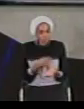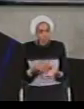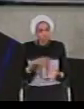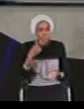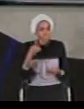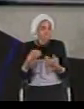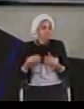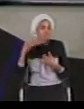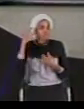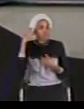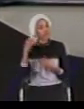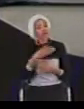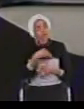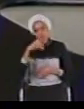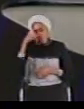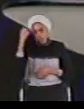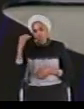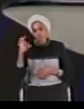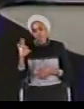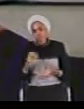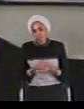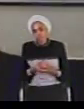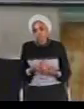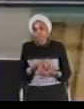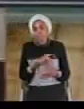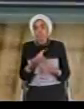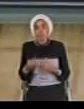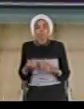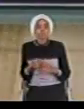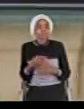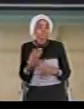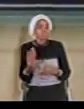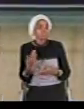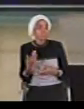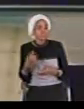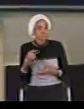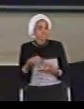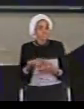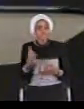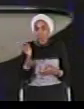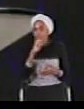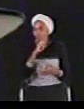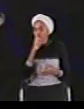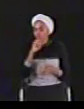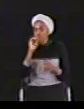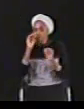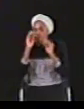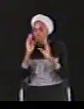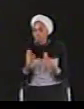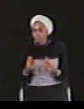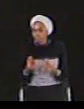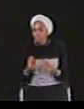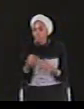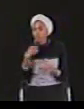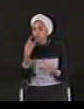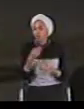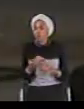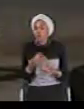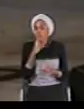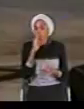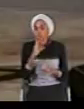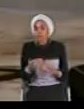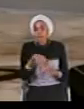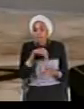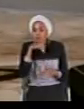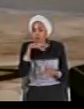heard. And because of that, when these false prophets and false preachers who are